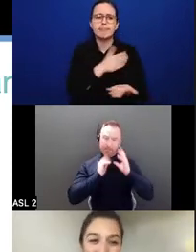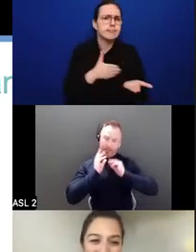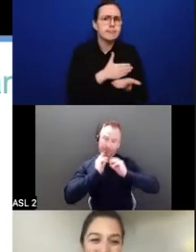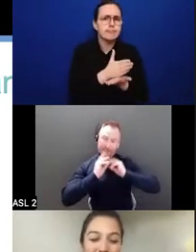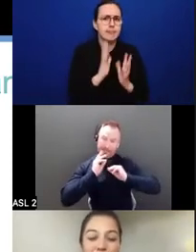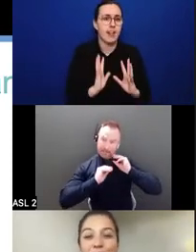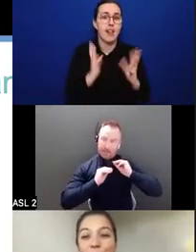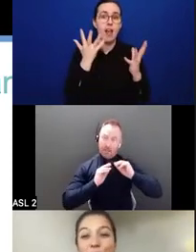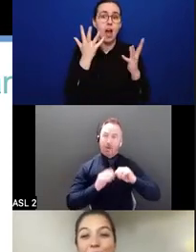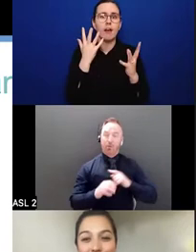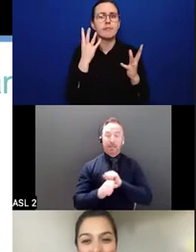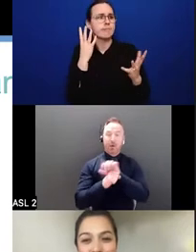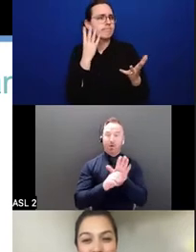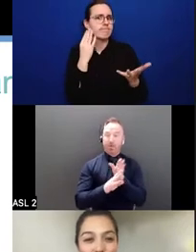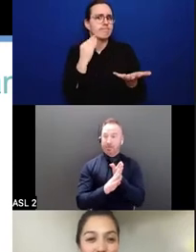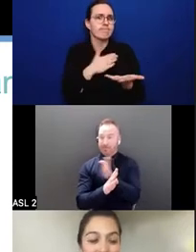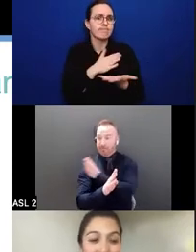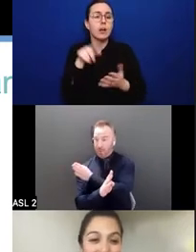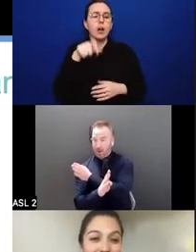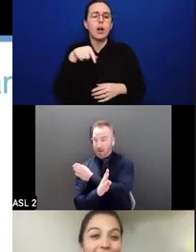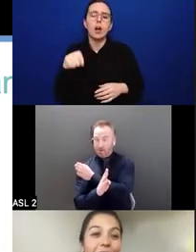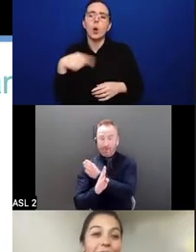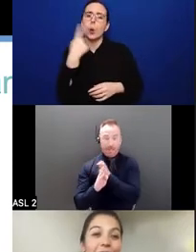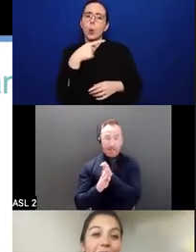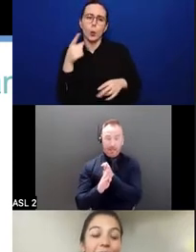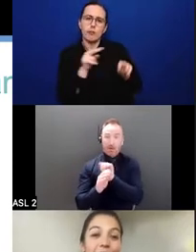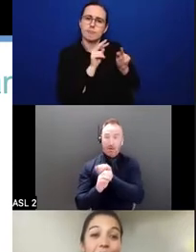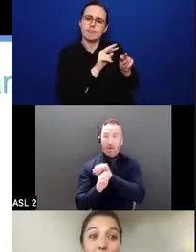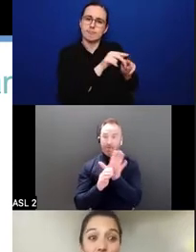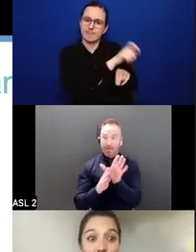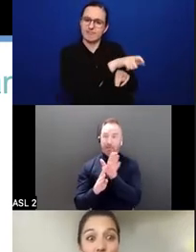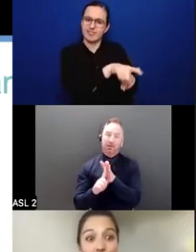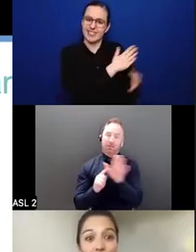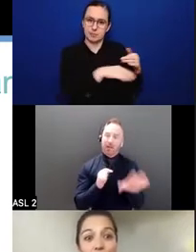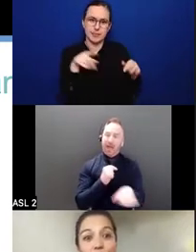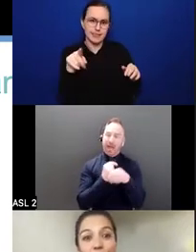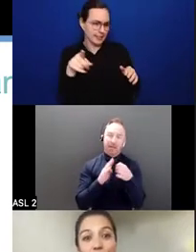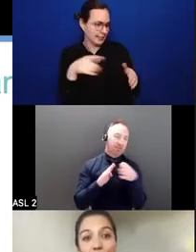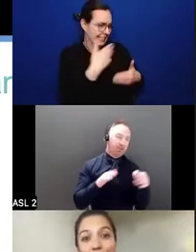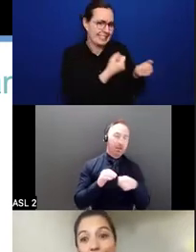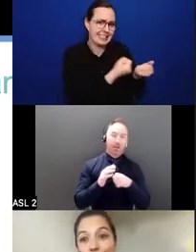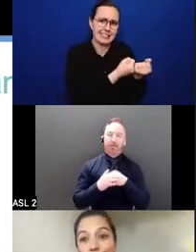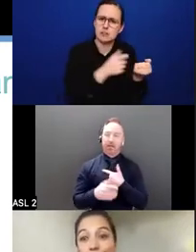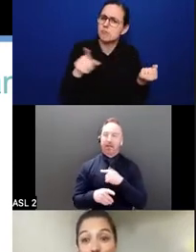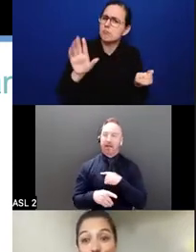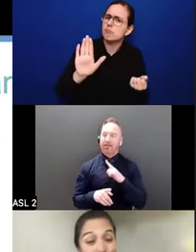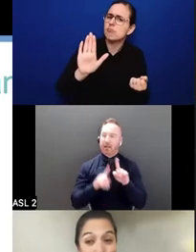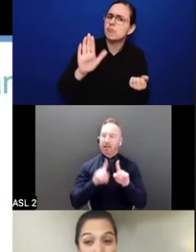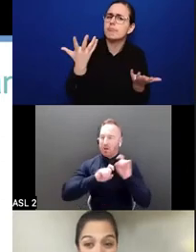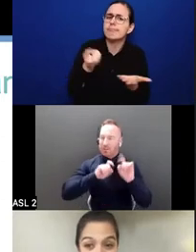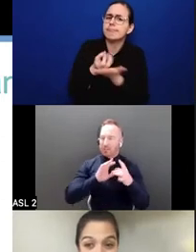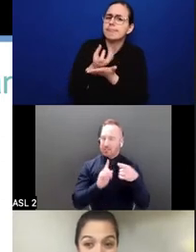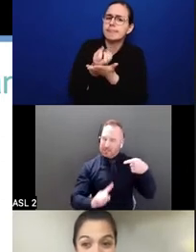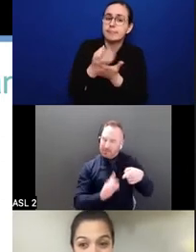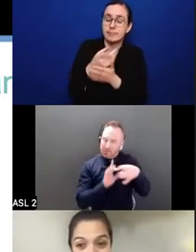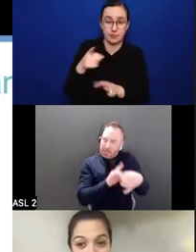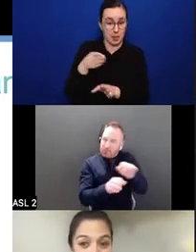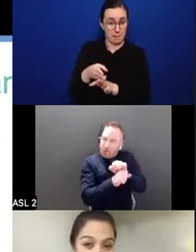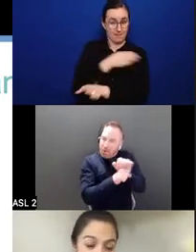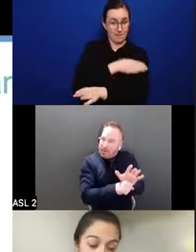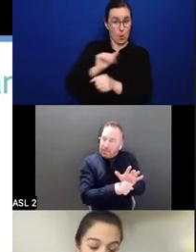before the pandemic, but then we added a COVID-19 set of questions to make sure that we would capture this moment